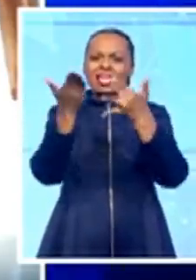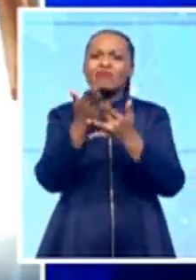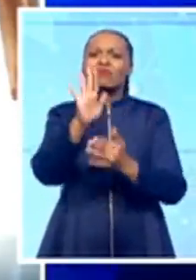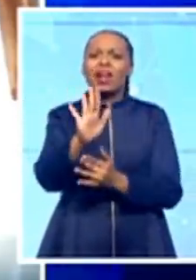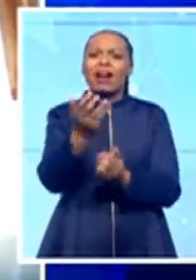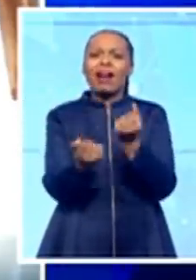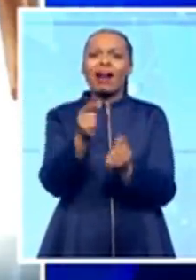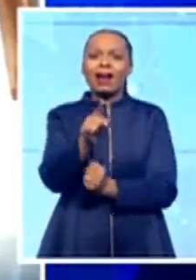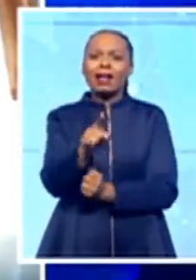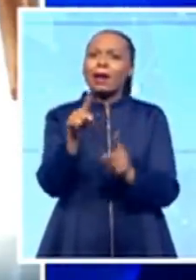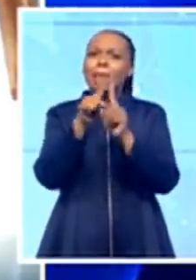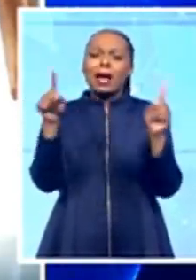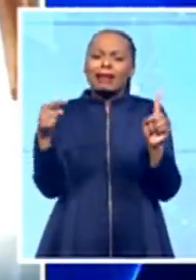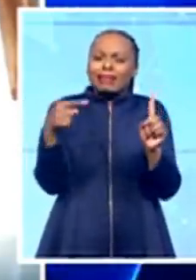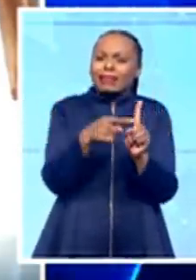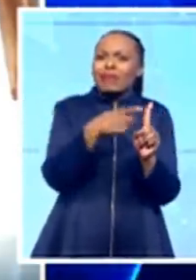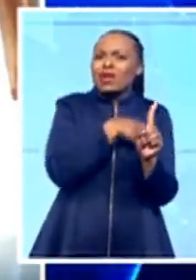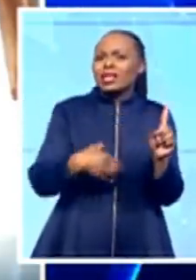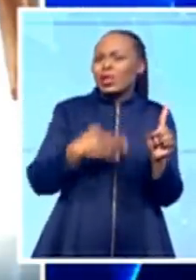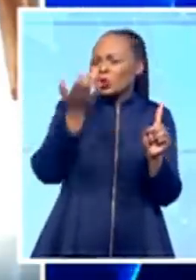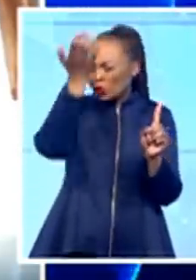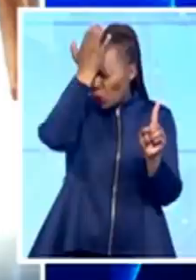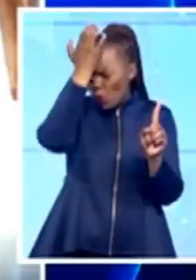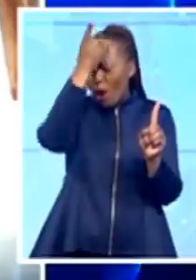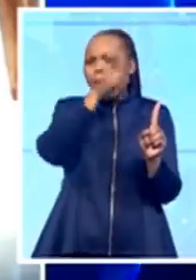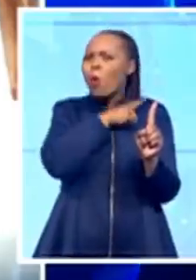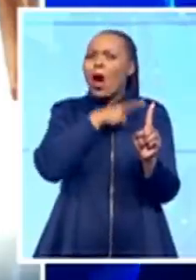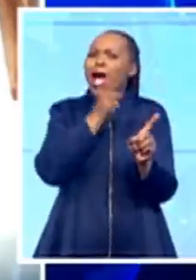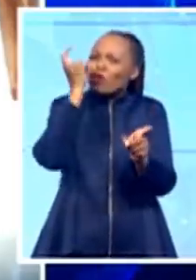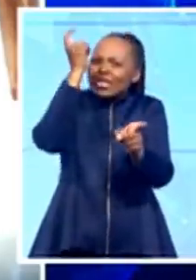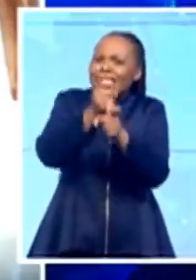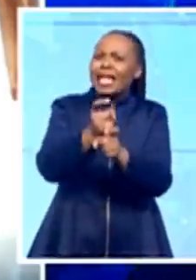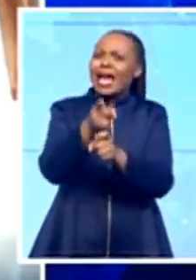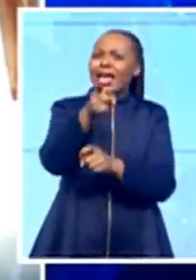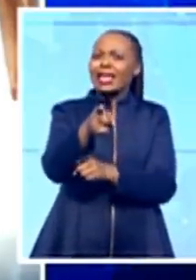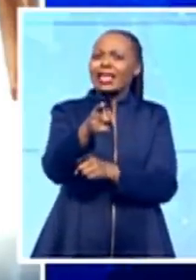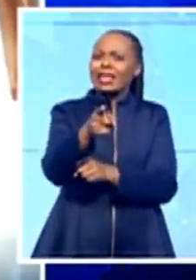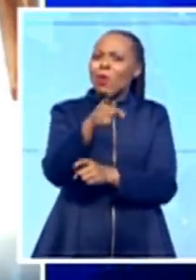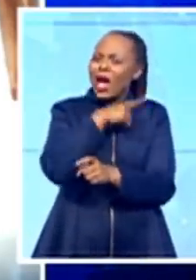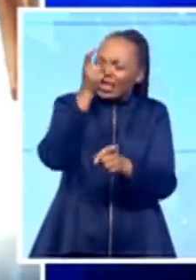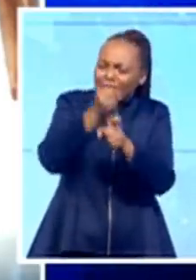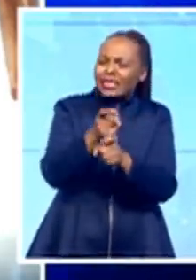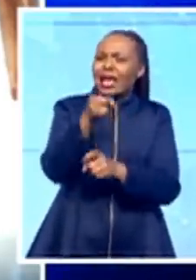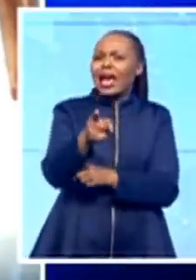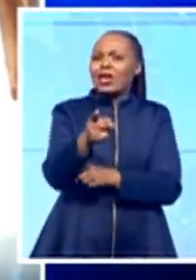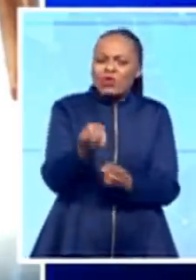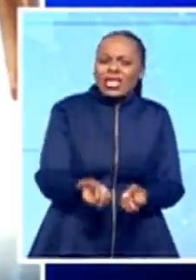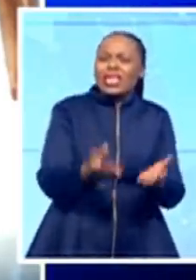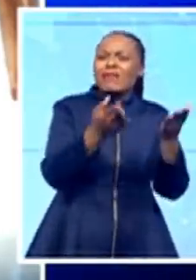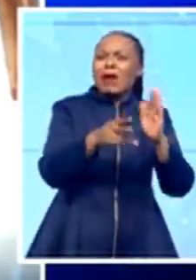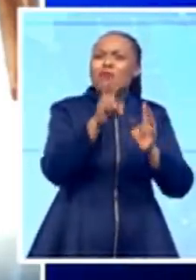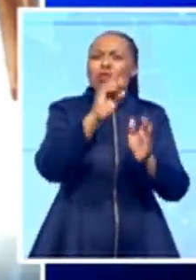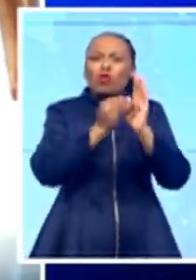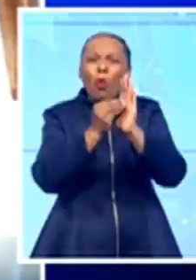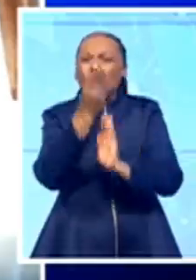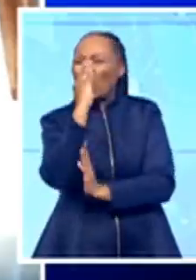to deny him the rights that get given to robbers, the rights that get given to killers? Why is President Zuma not given this?